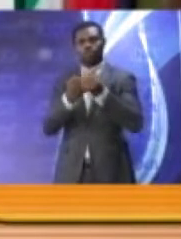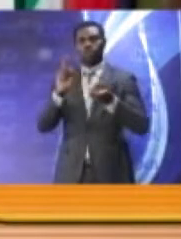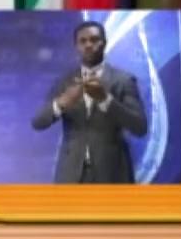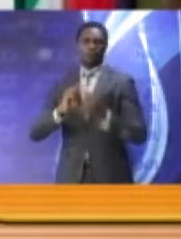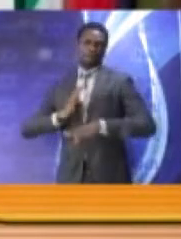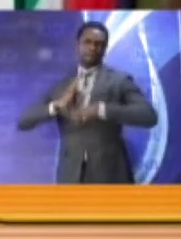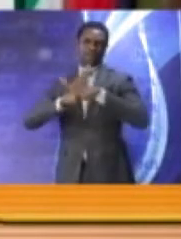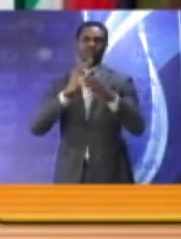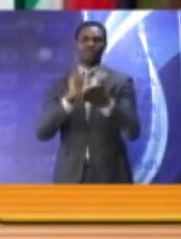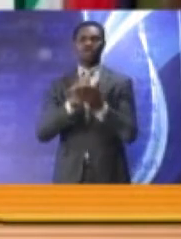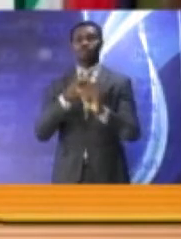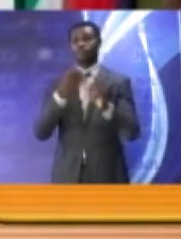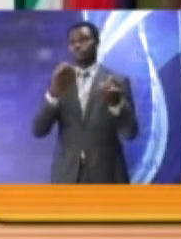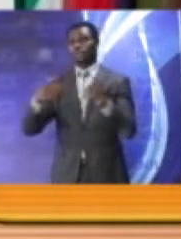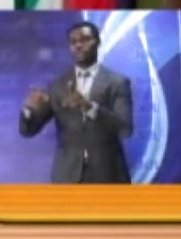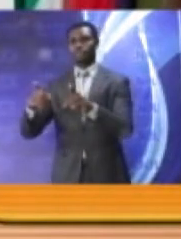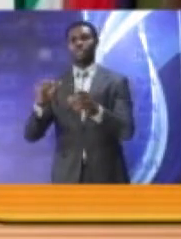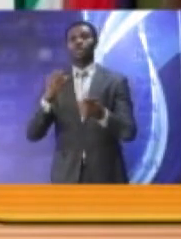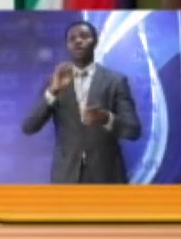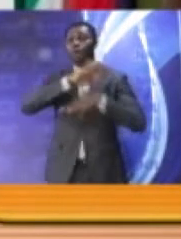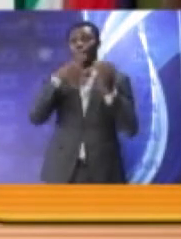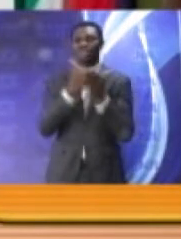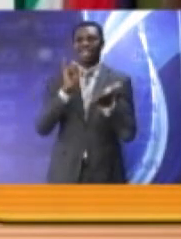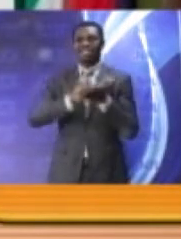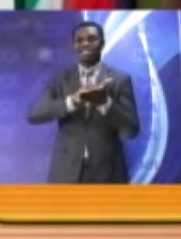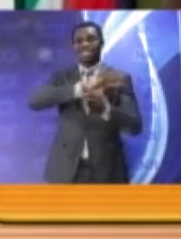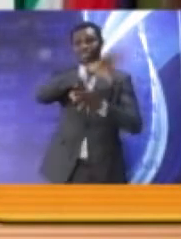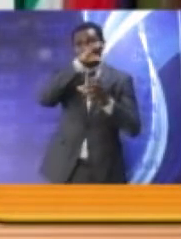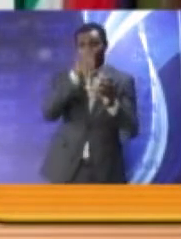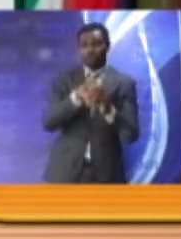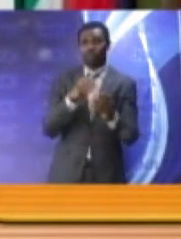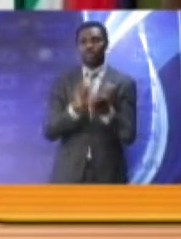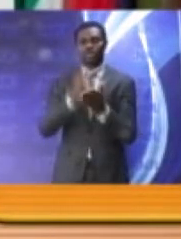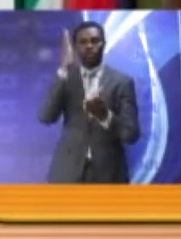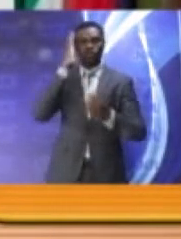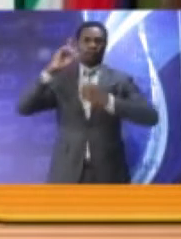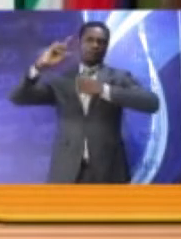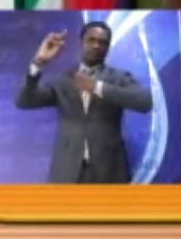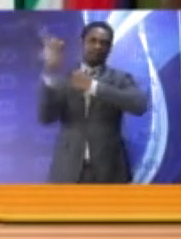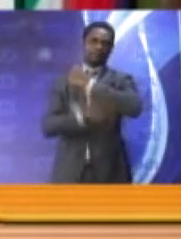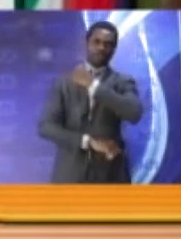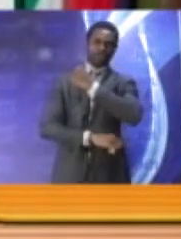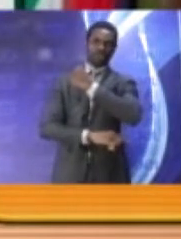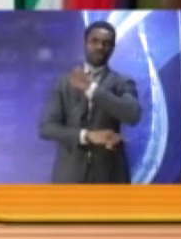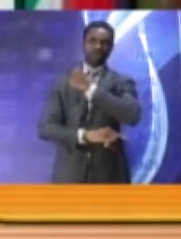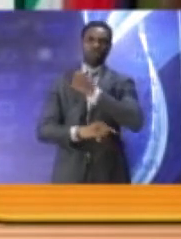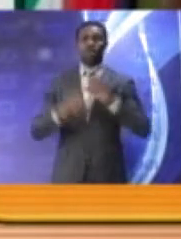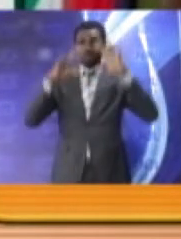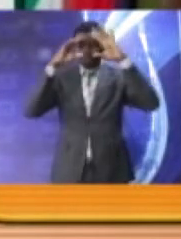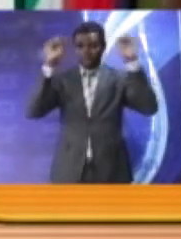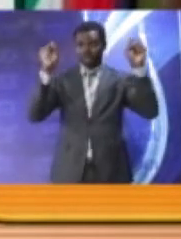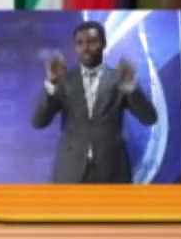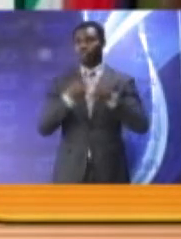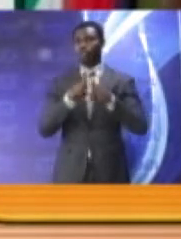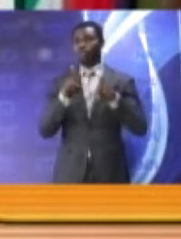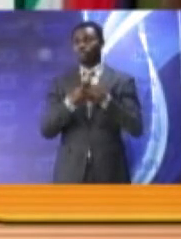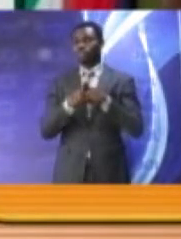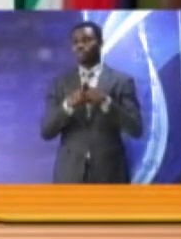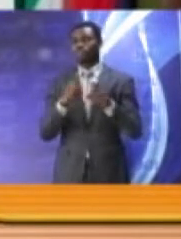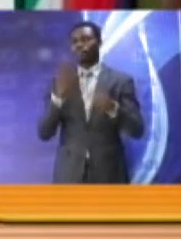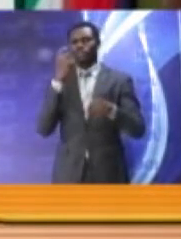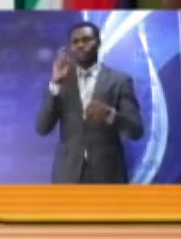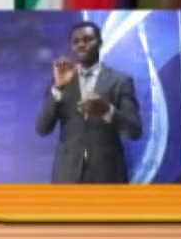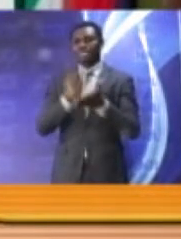that those who have infringed on their rights face the full weight of the laws. The president recognizes that this